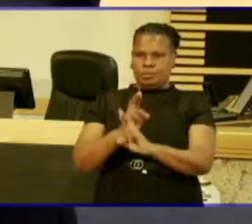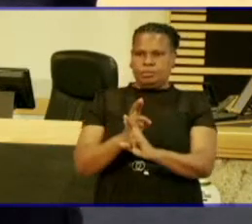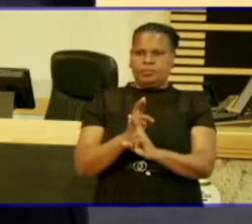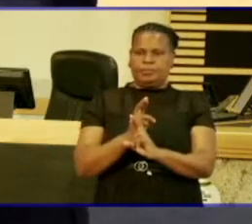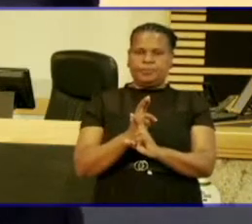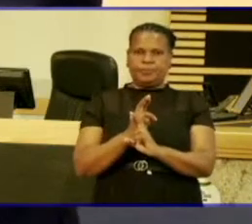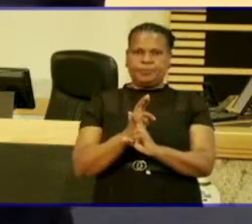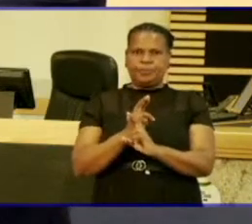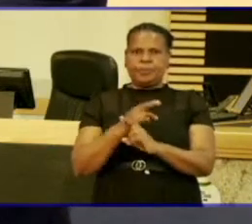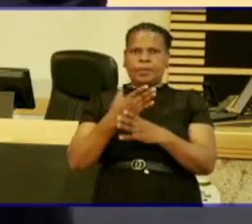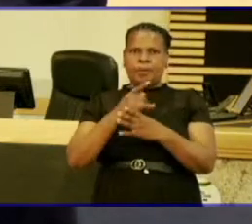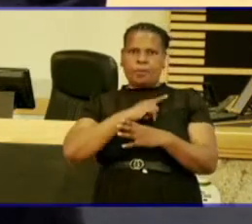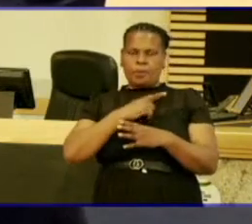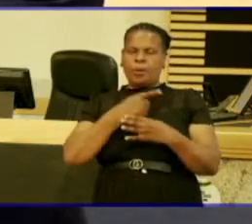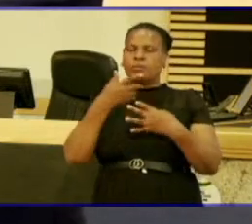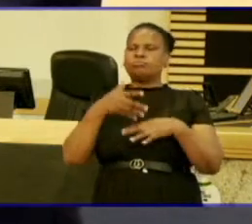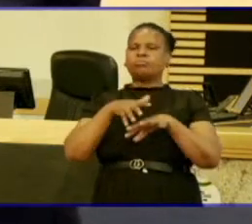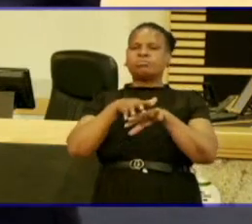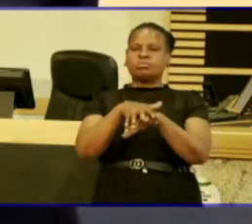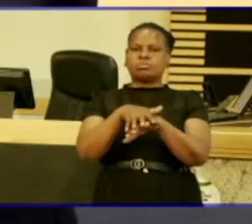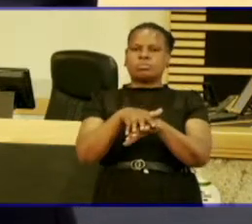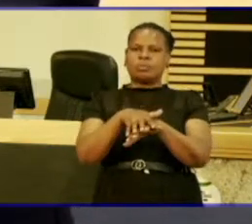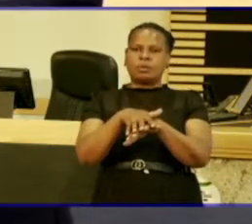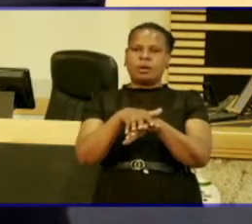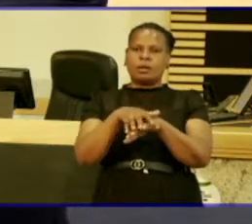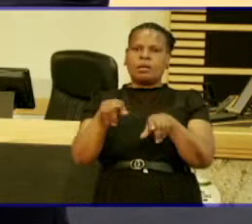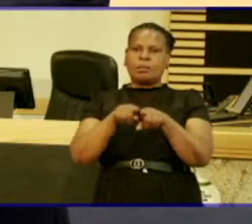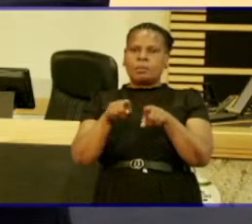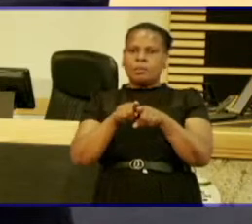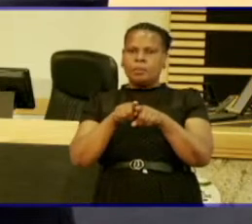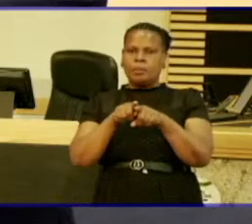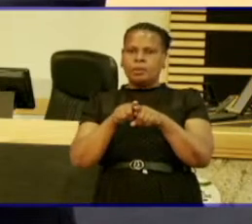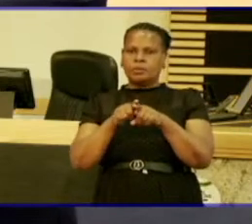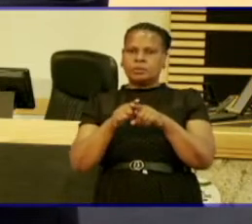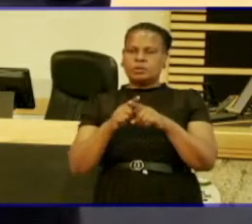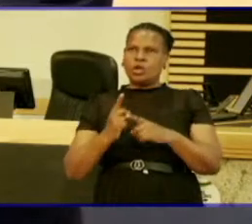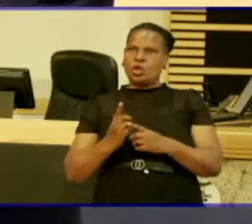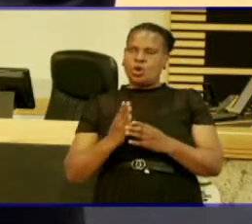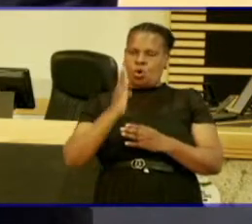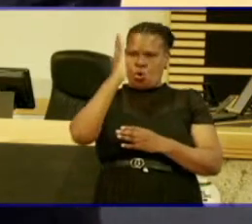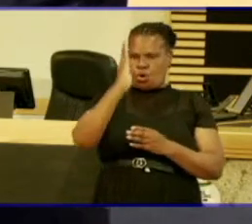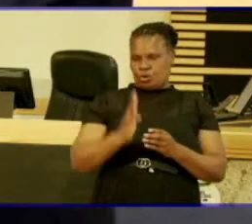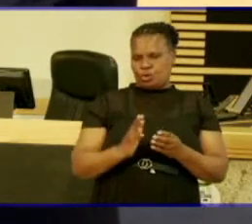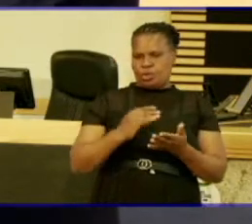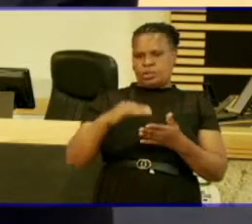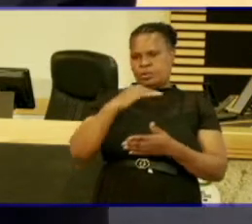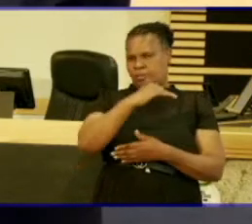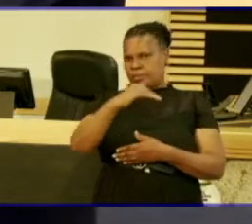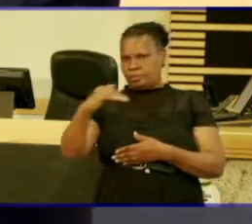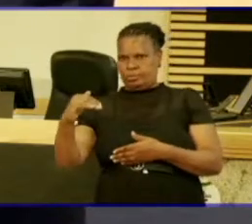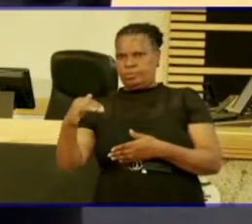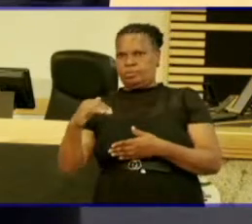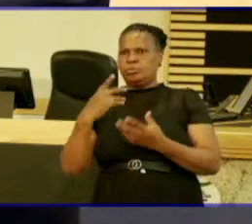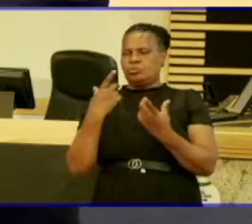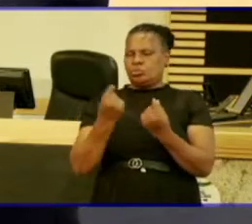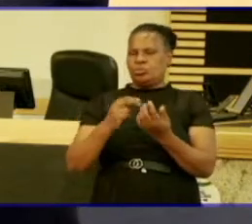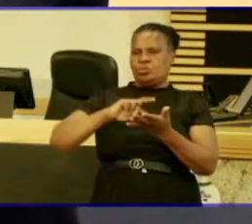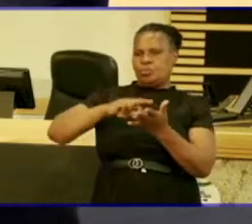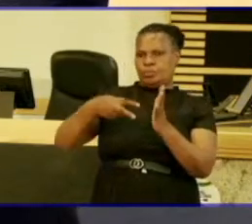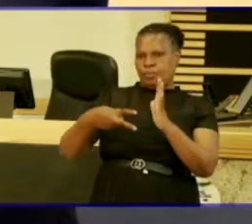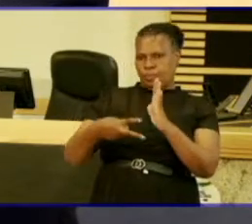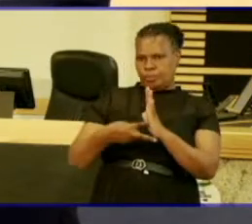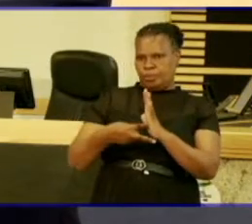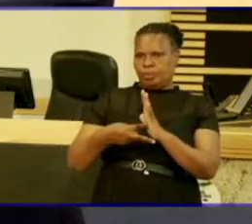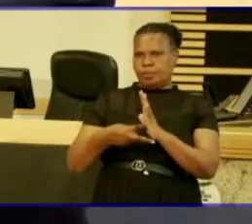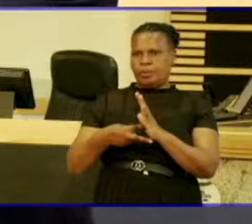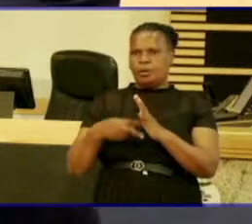being implemented in our province to ensure vertical and horizontal coordination of spatial referenced planning. The technical hub